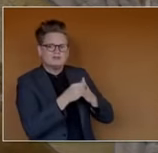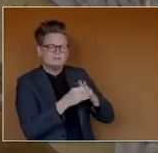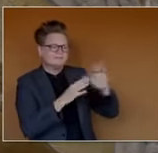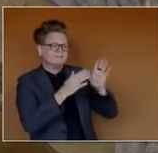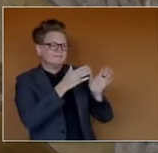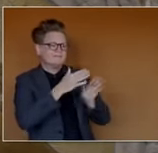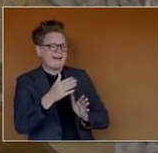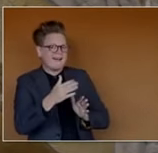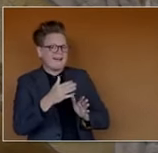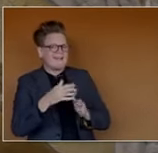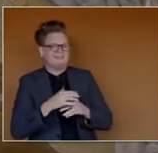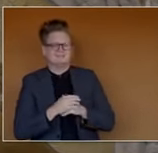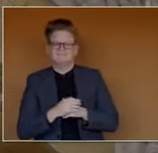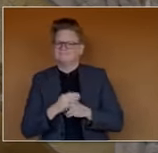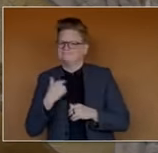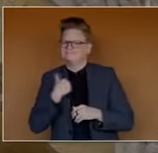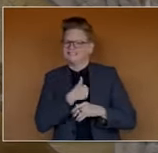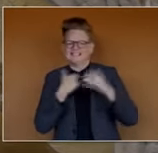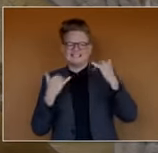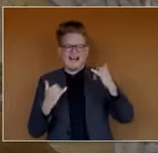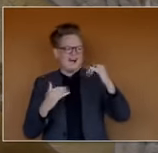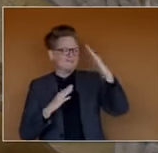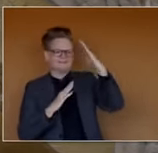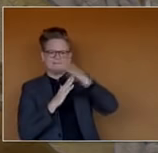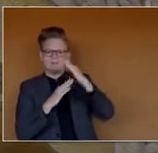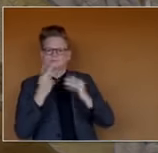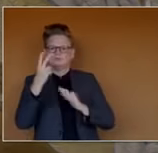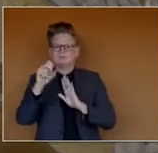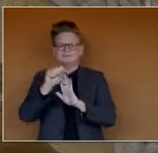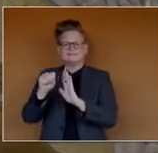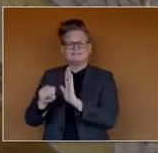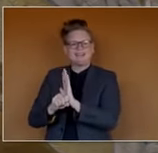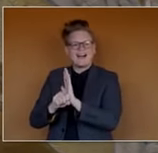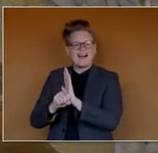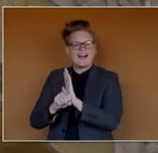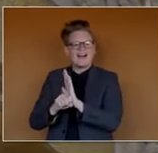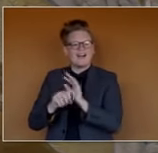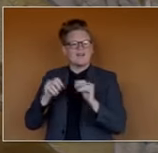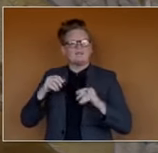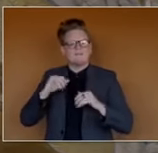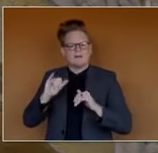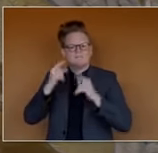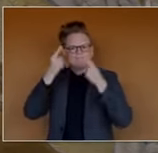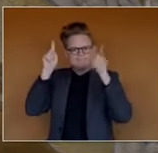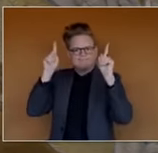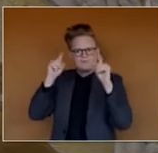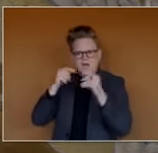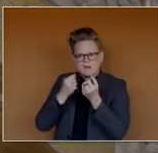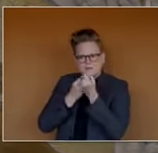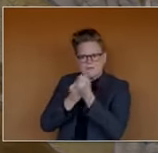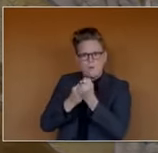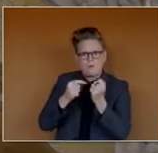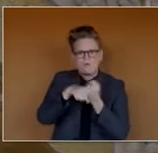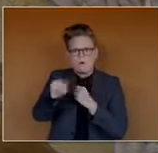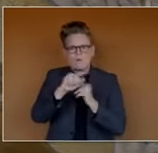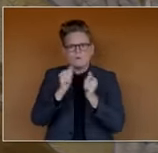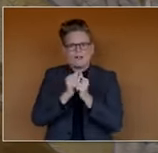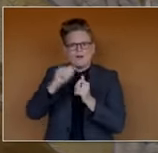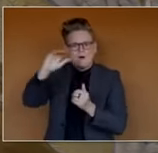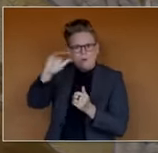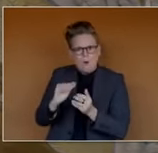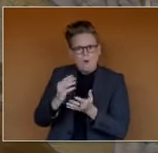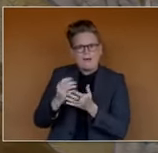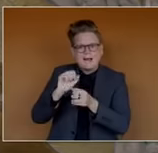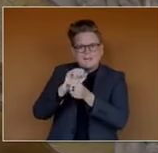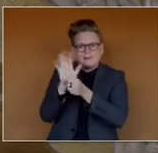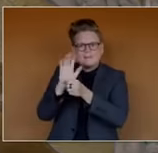amongst the top two states with the lowest rate of COVID. We are also in the top states in terms of vaccination